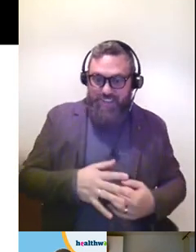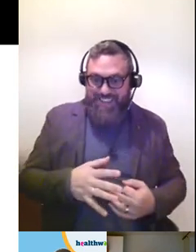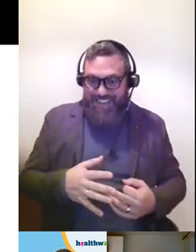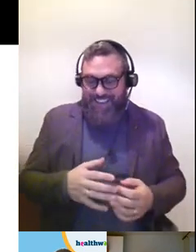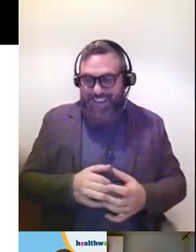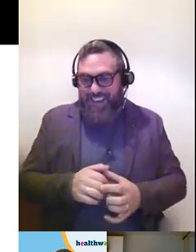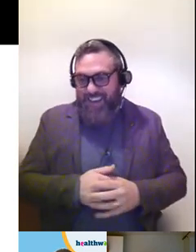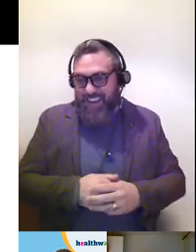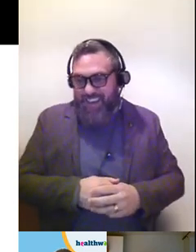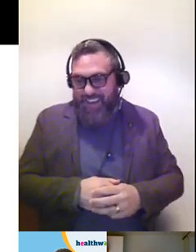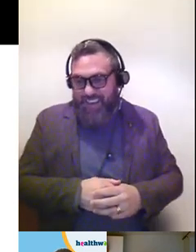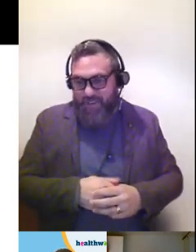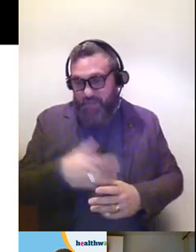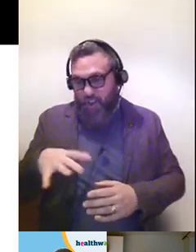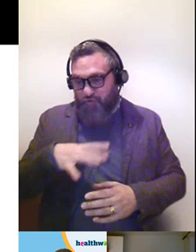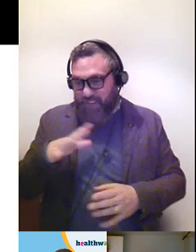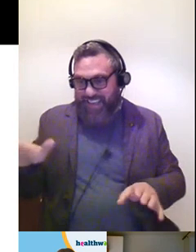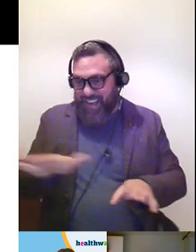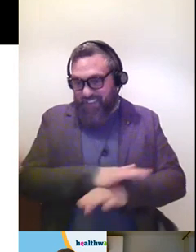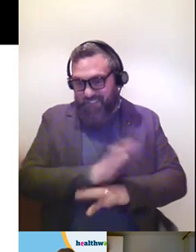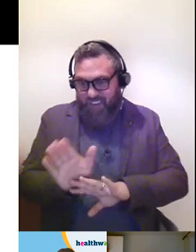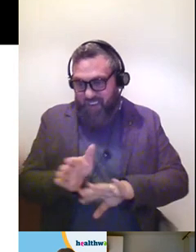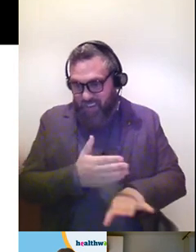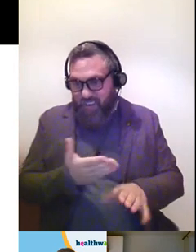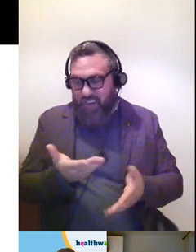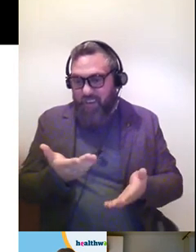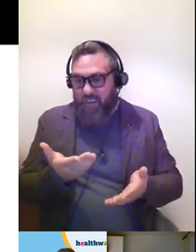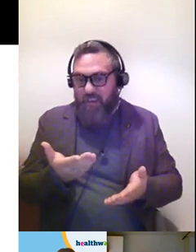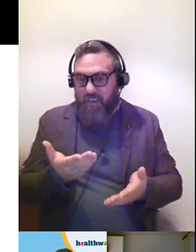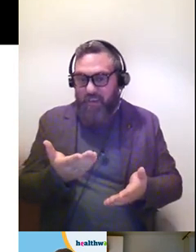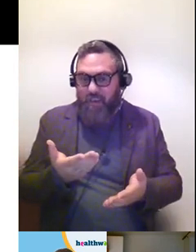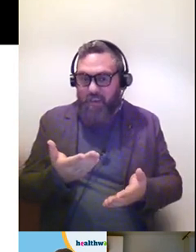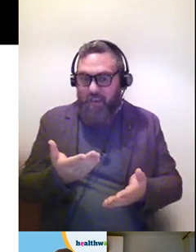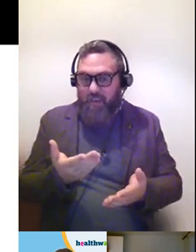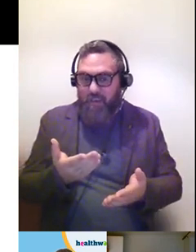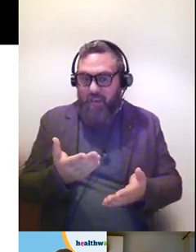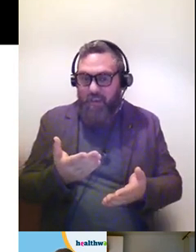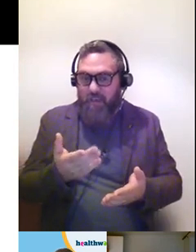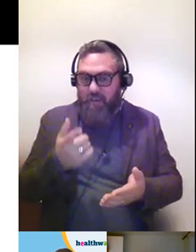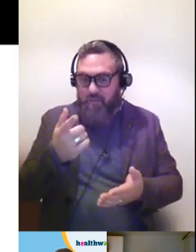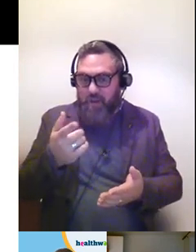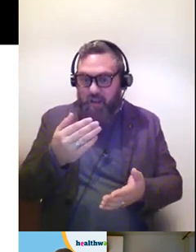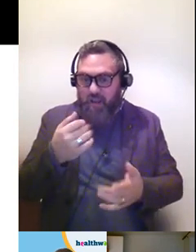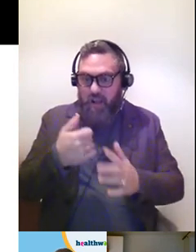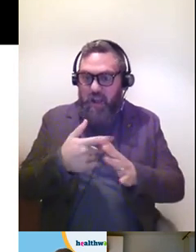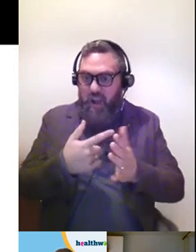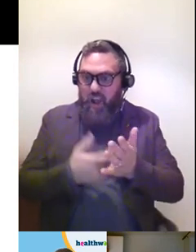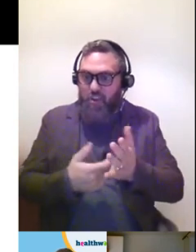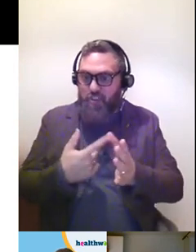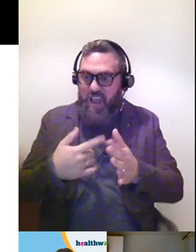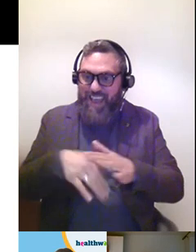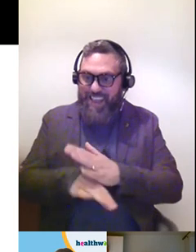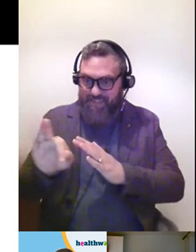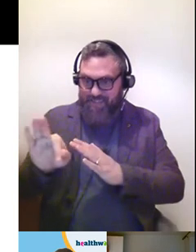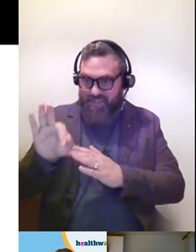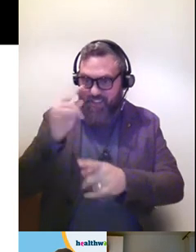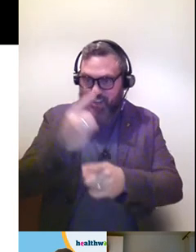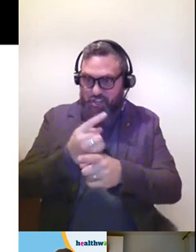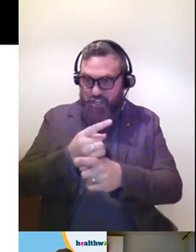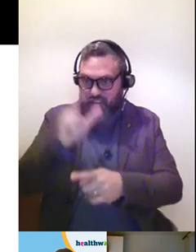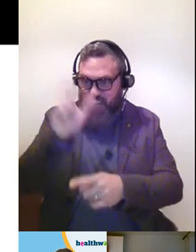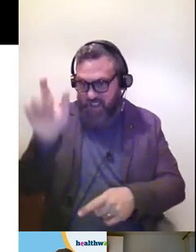prioritisation, but that's already been addressed significantly. Can I piggyback on Cara's question in the chat column and